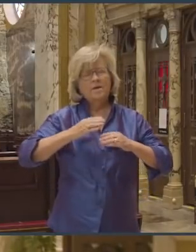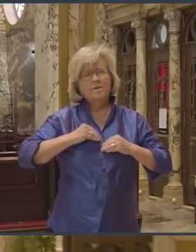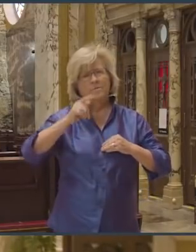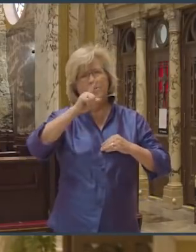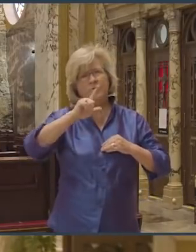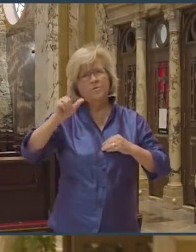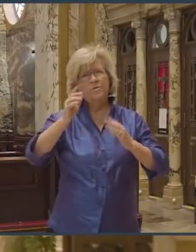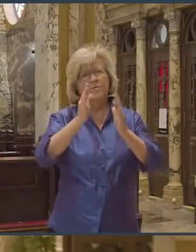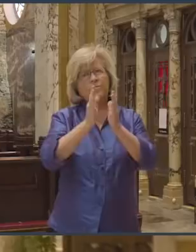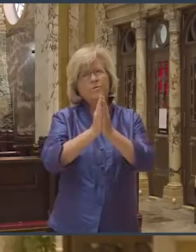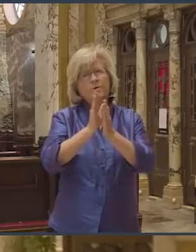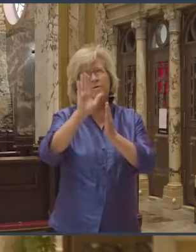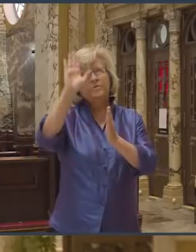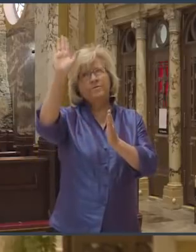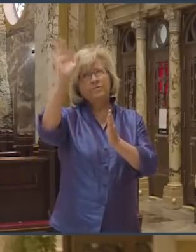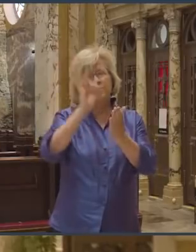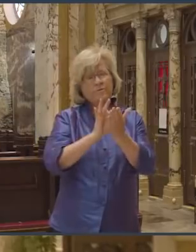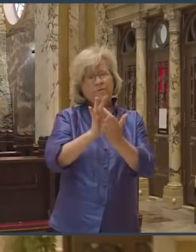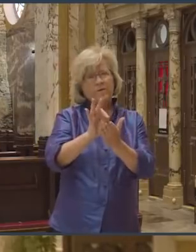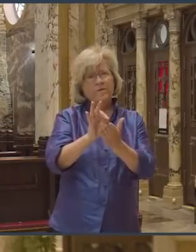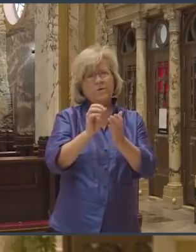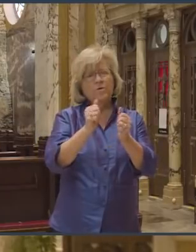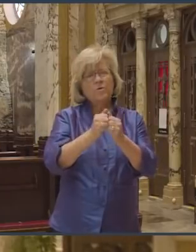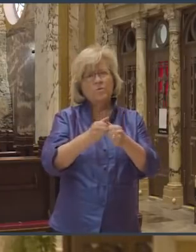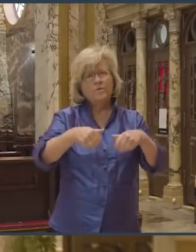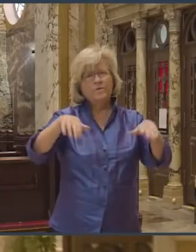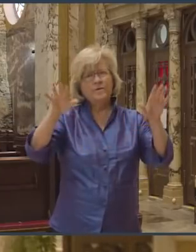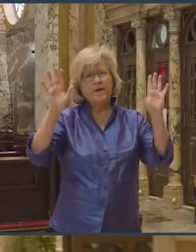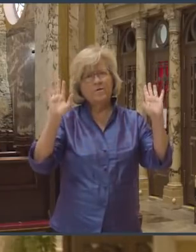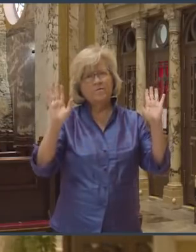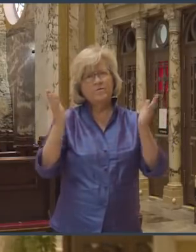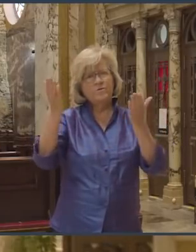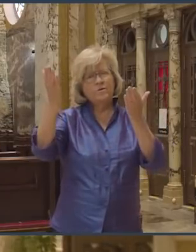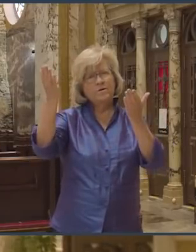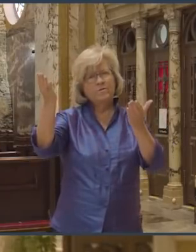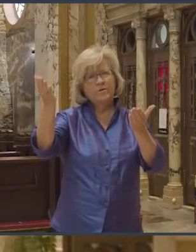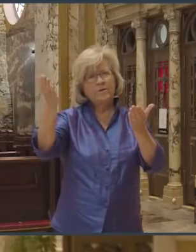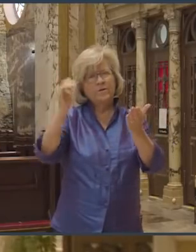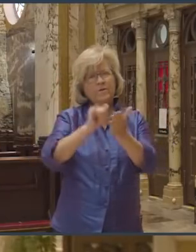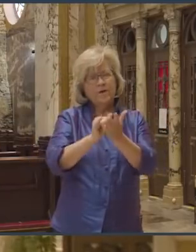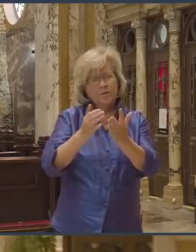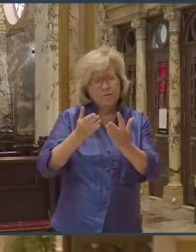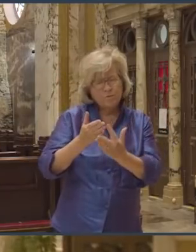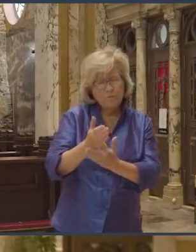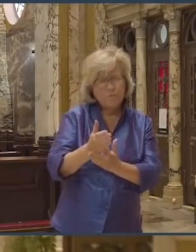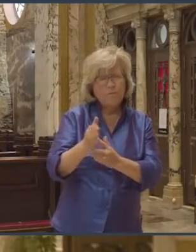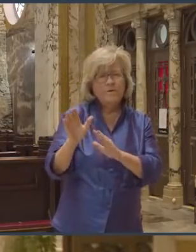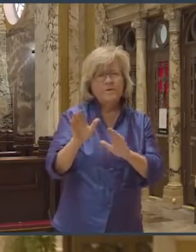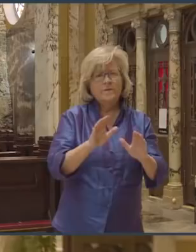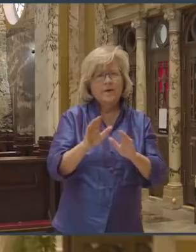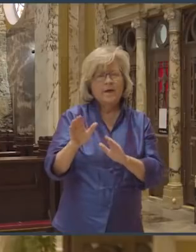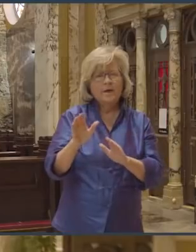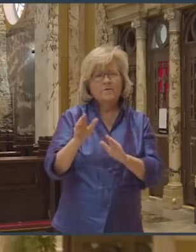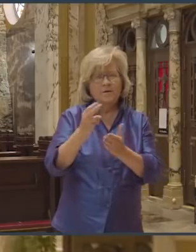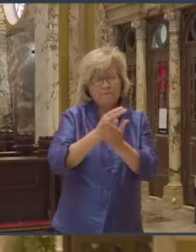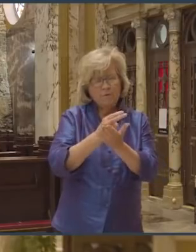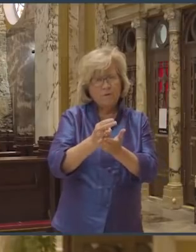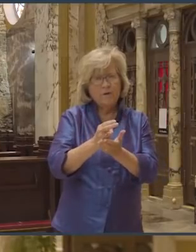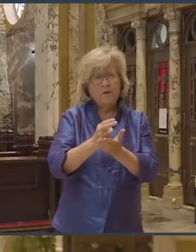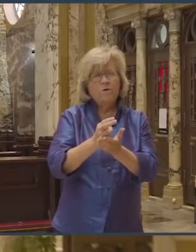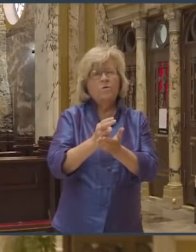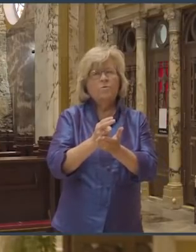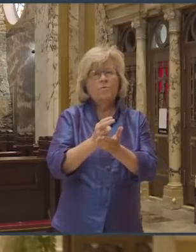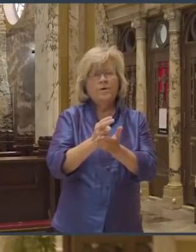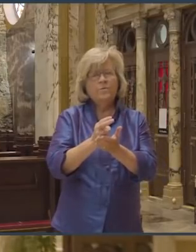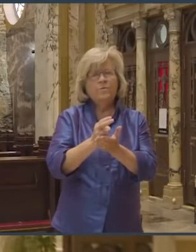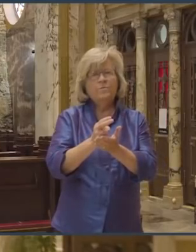Lord, the prayers of your faithful with the sacrificial offerings, that through these acts of devotedness we may pass over